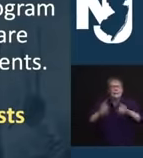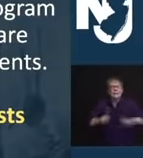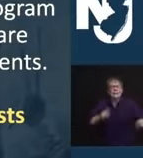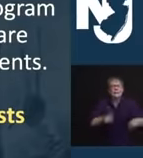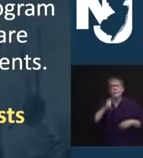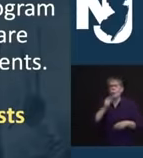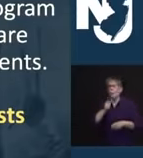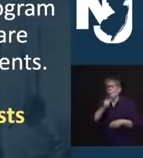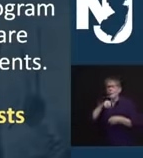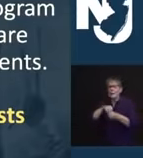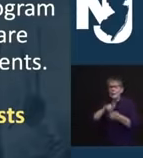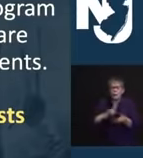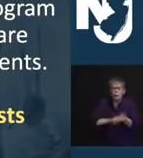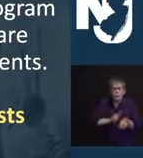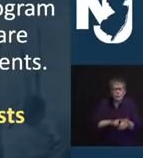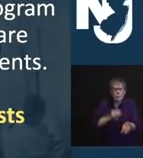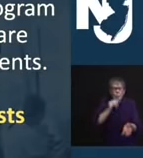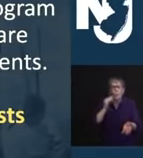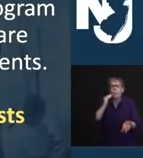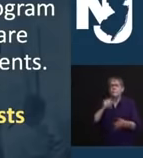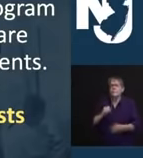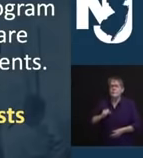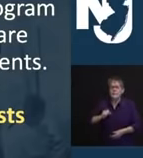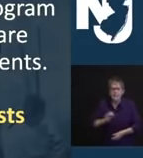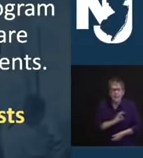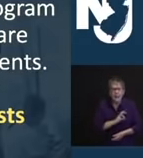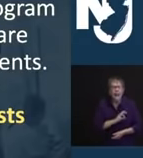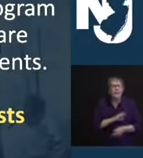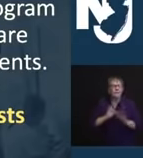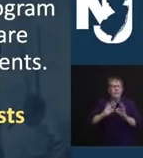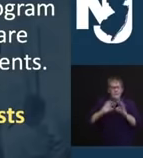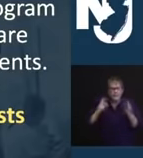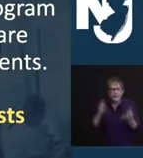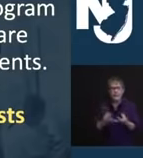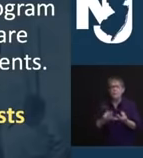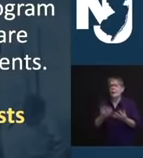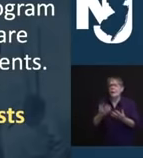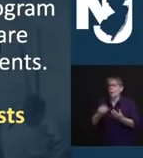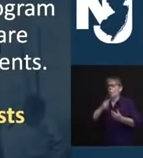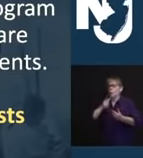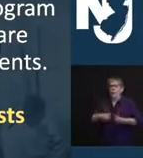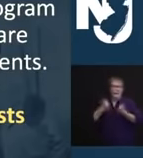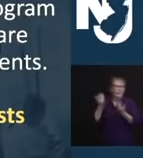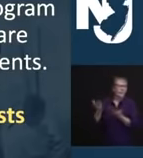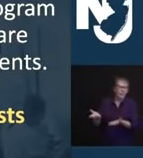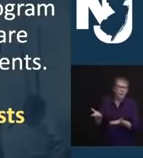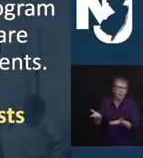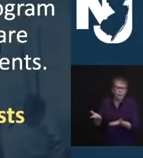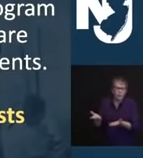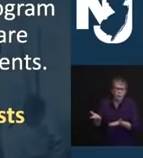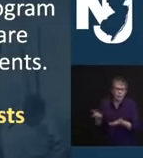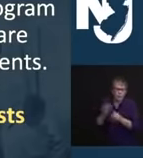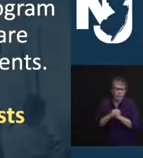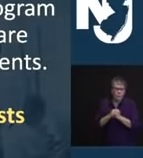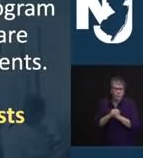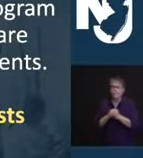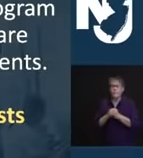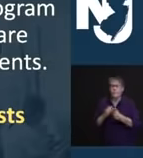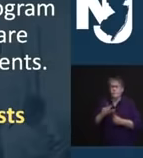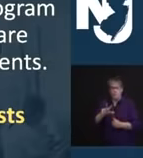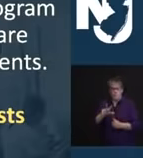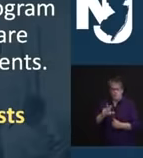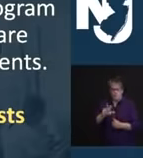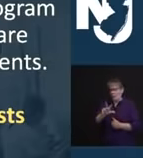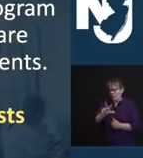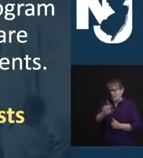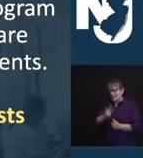the next 2 weeks and make use of some of the Binax Now rapid tests we currently have at our disposal. The residents